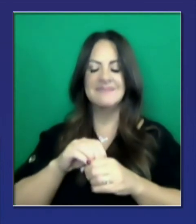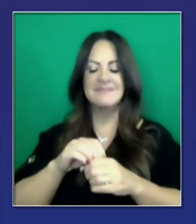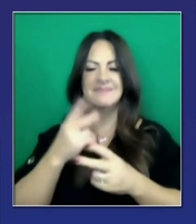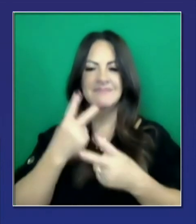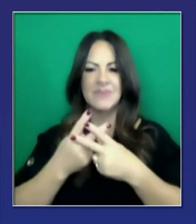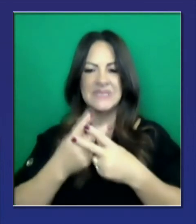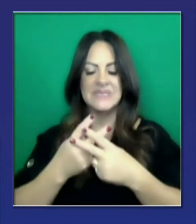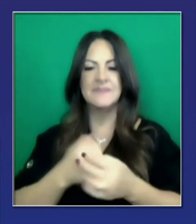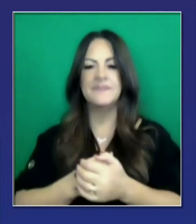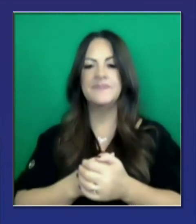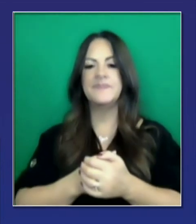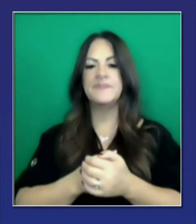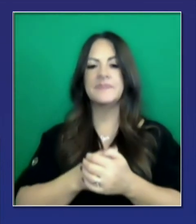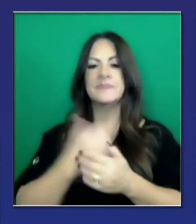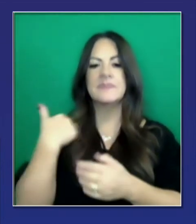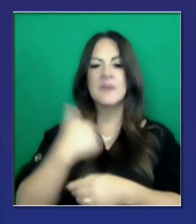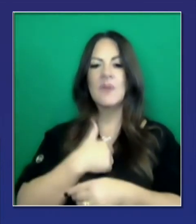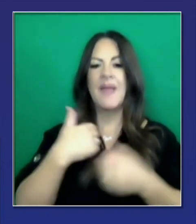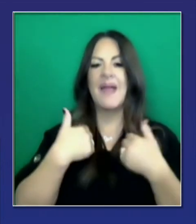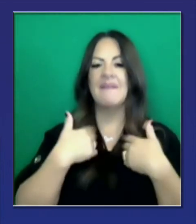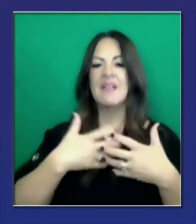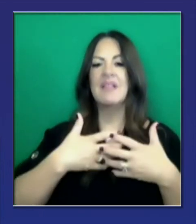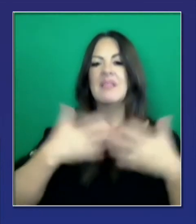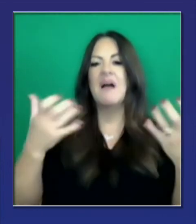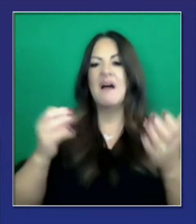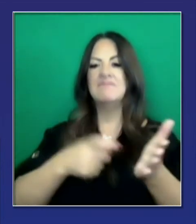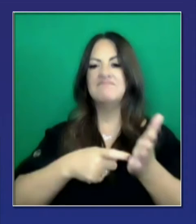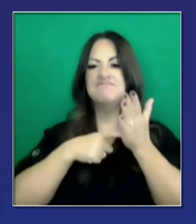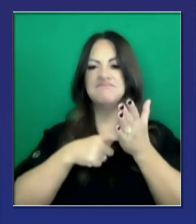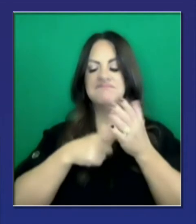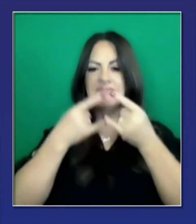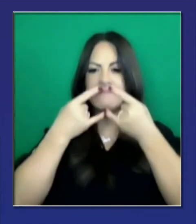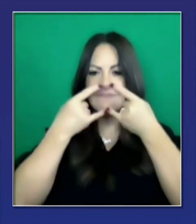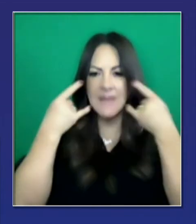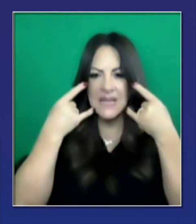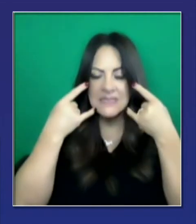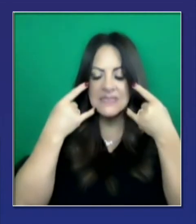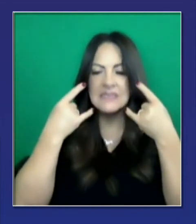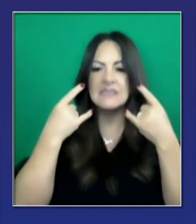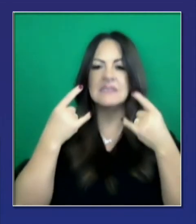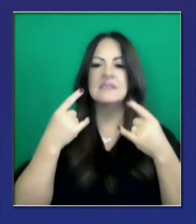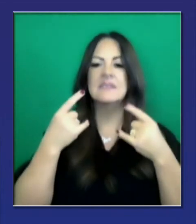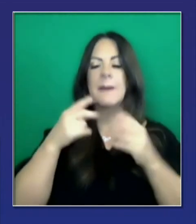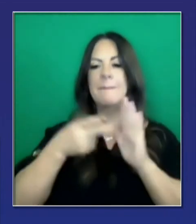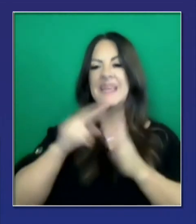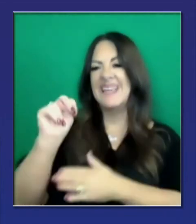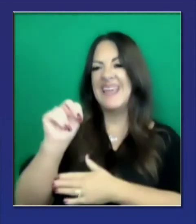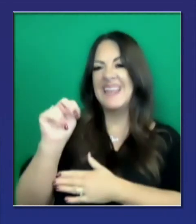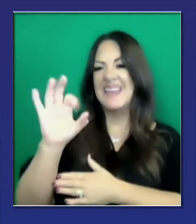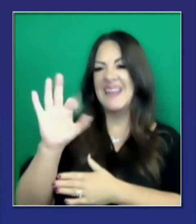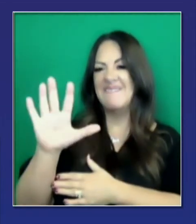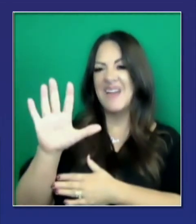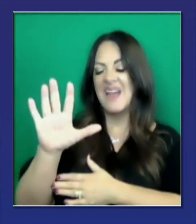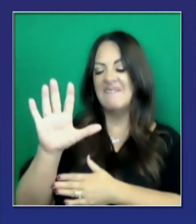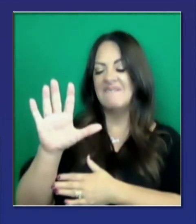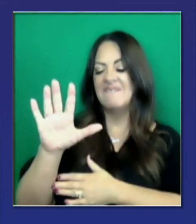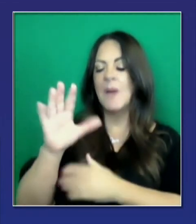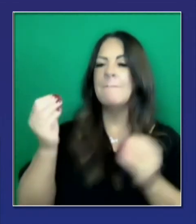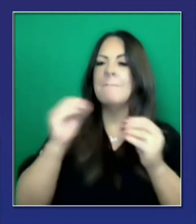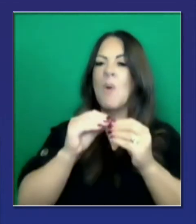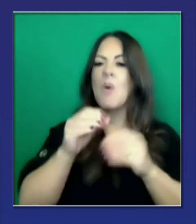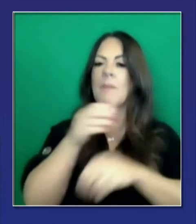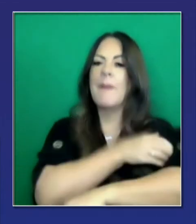new aggressive mask mandates with now higher level of masks, meaning N95, not just surgical procedure